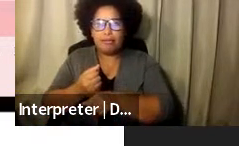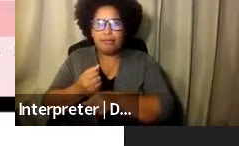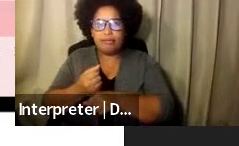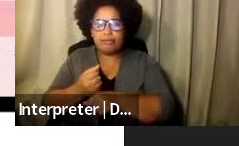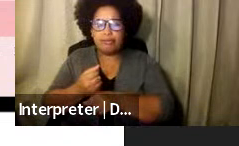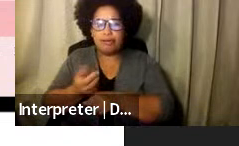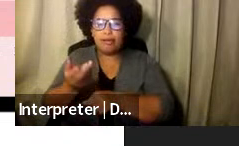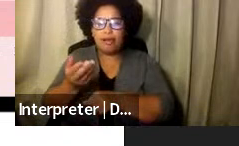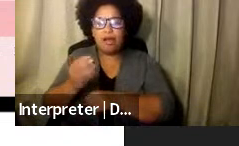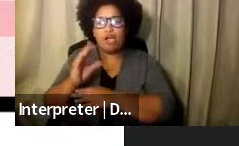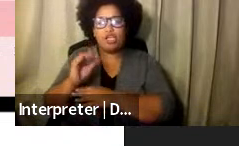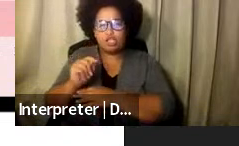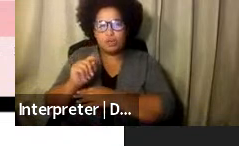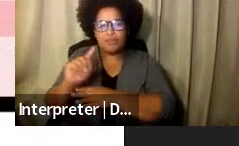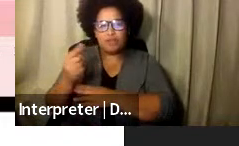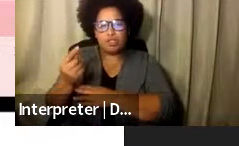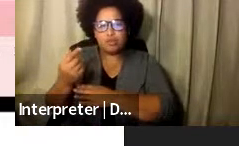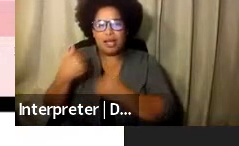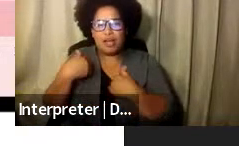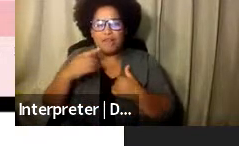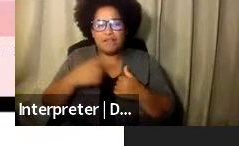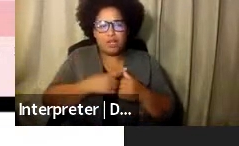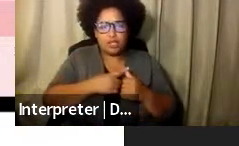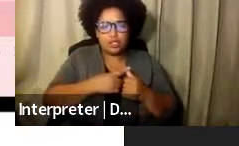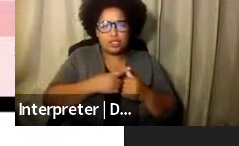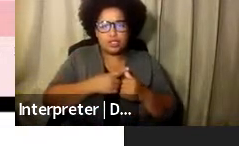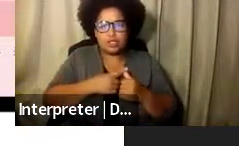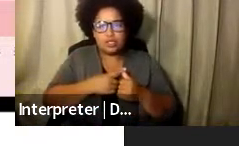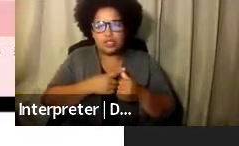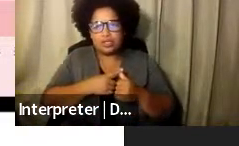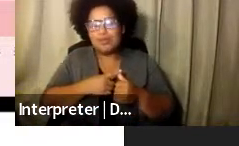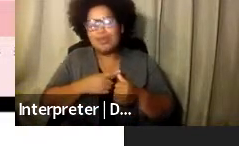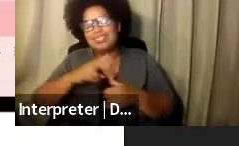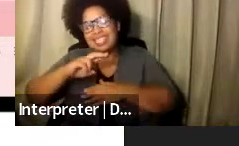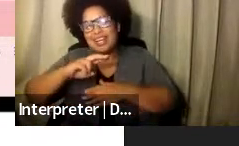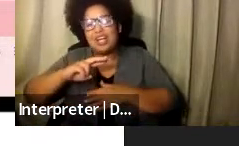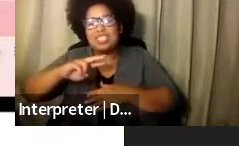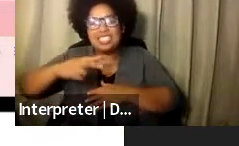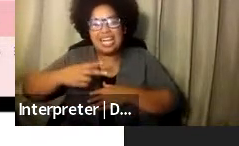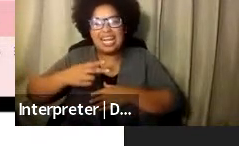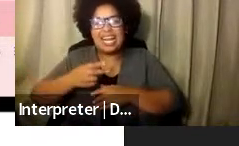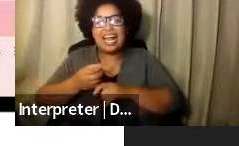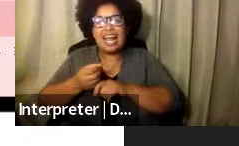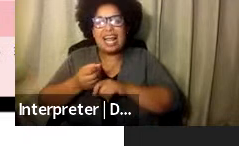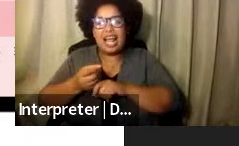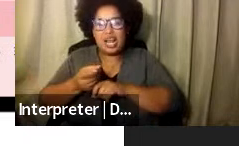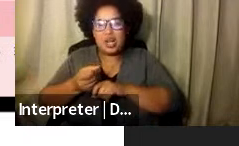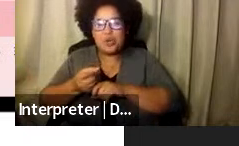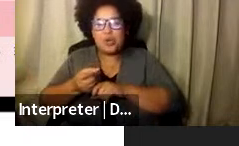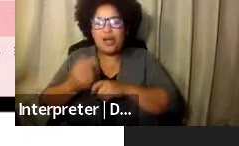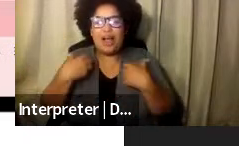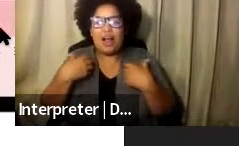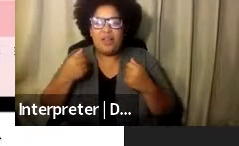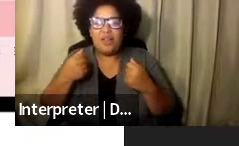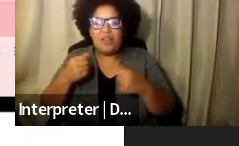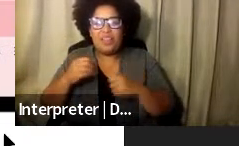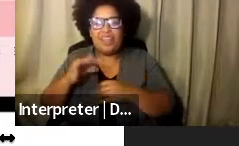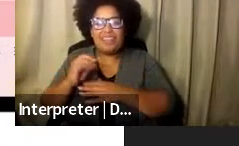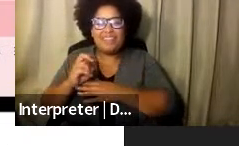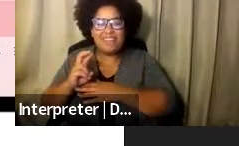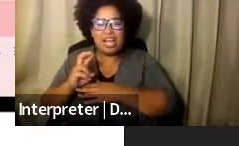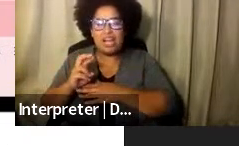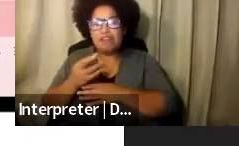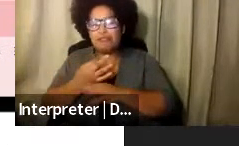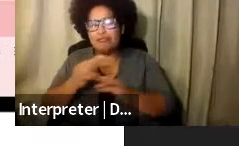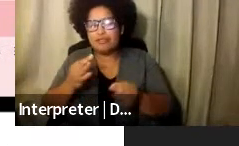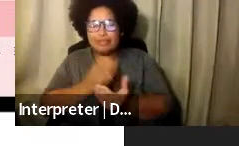On October 1st, Umoja had its second annual anniversary health fair, and there was a lot of vendors, local organizations, free tacos, live